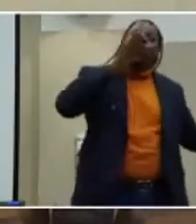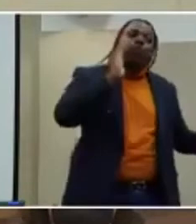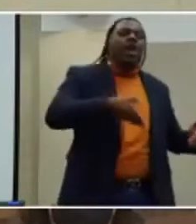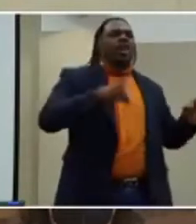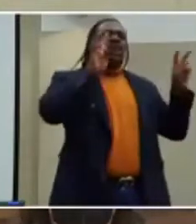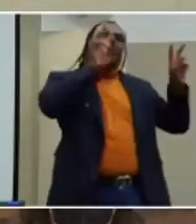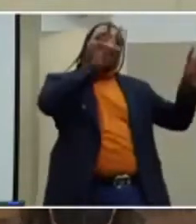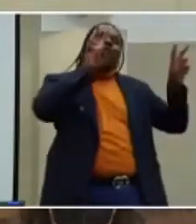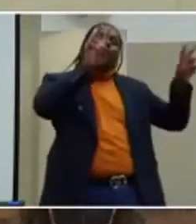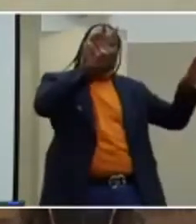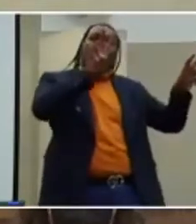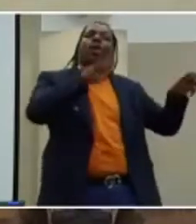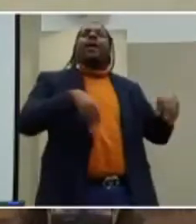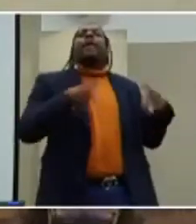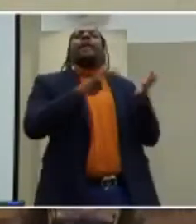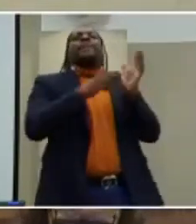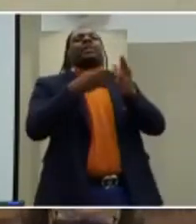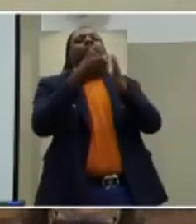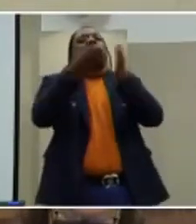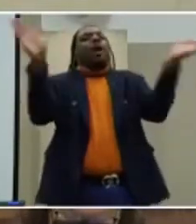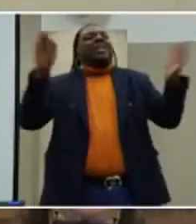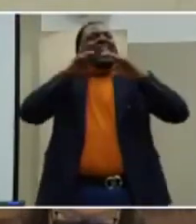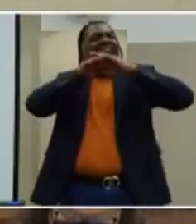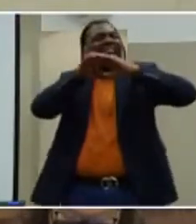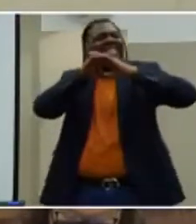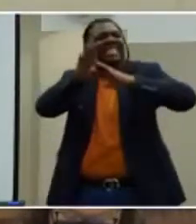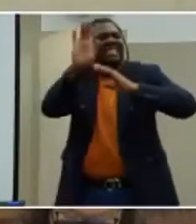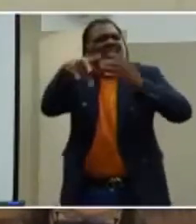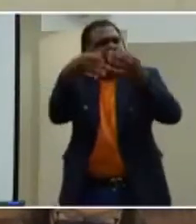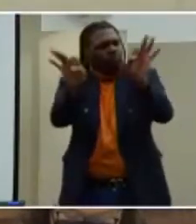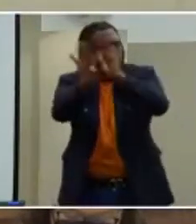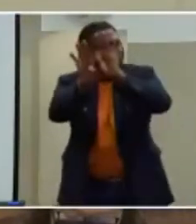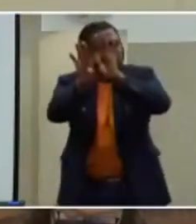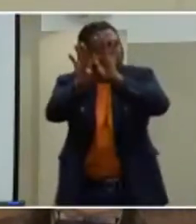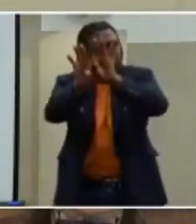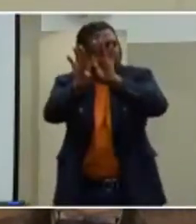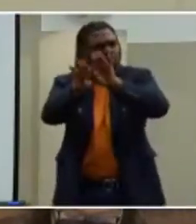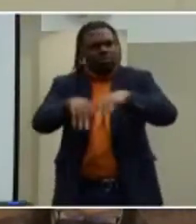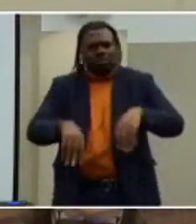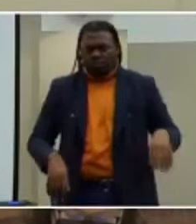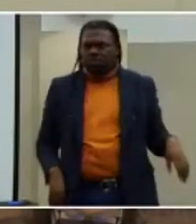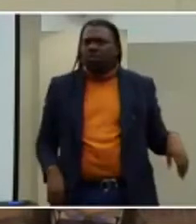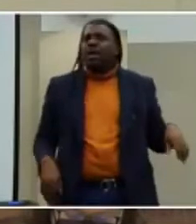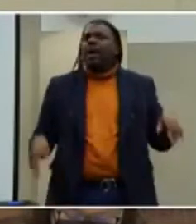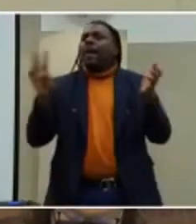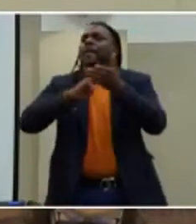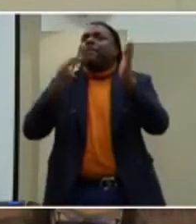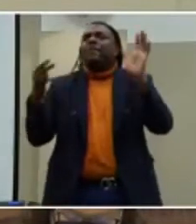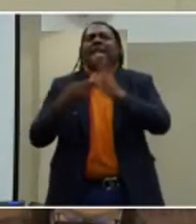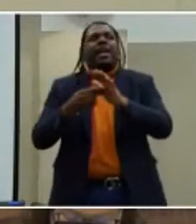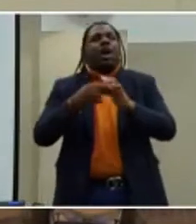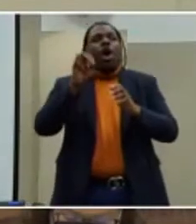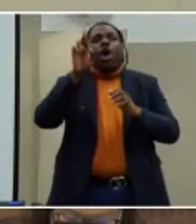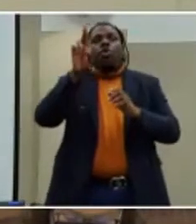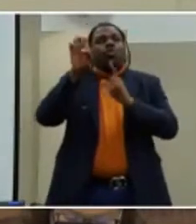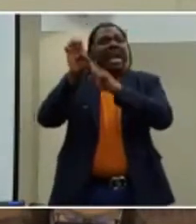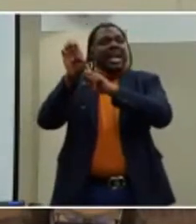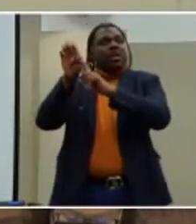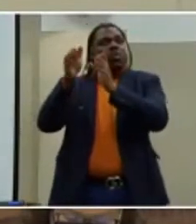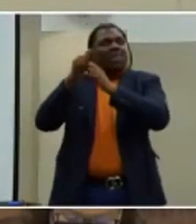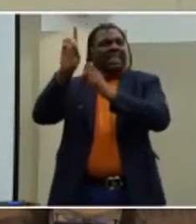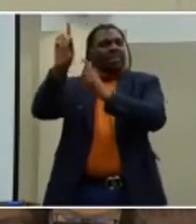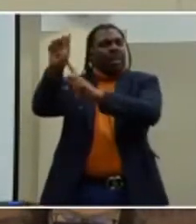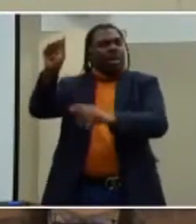so hard for that. Public access is so critical. The rate of people with